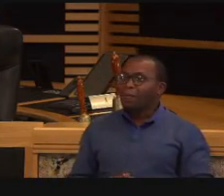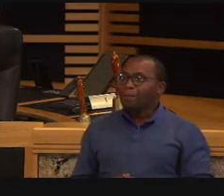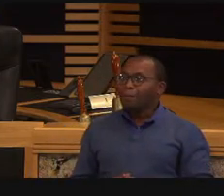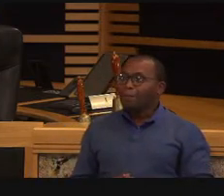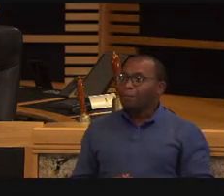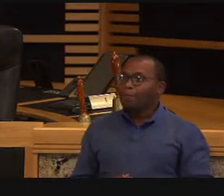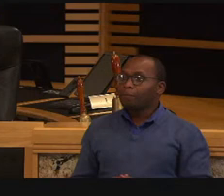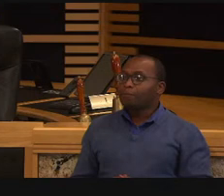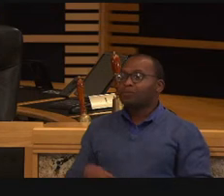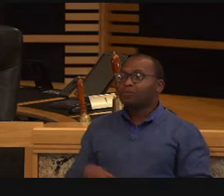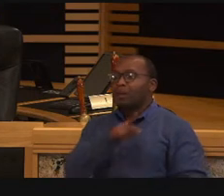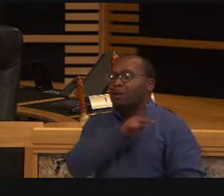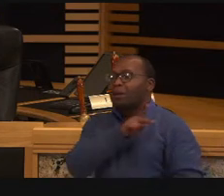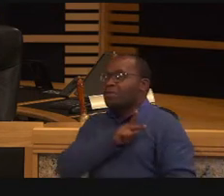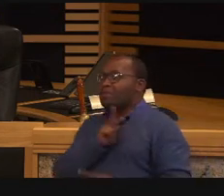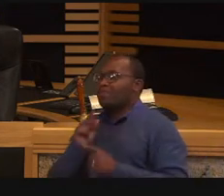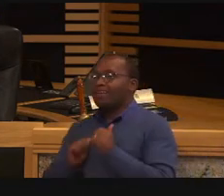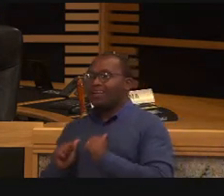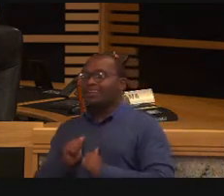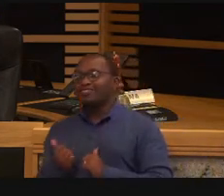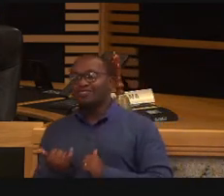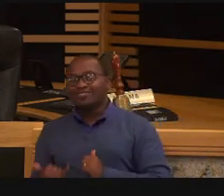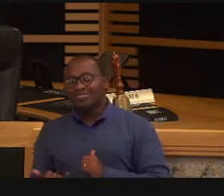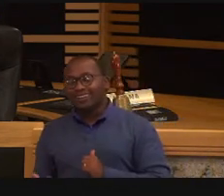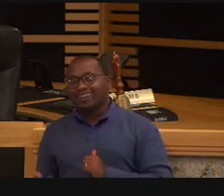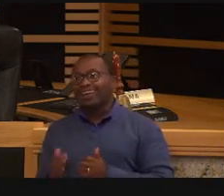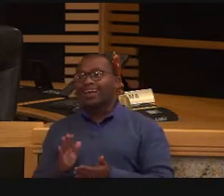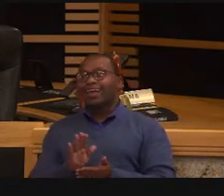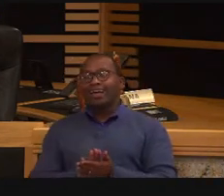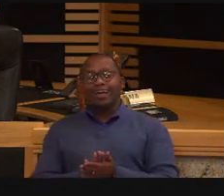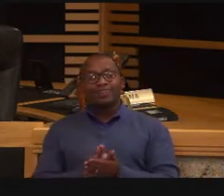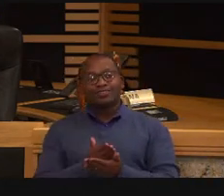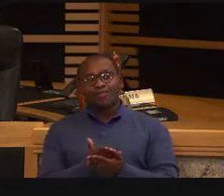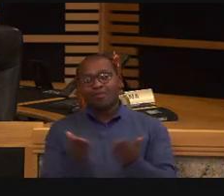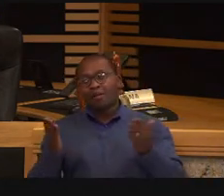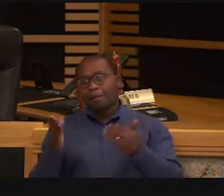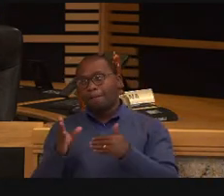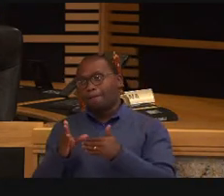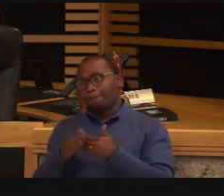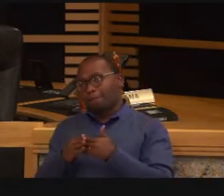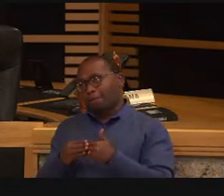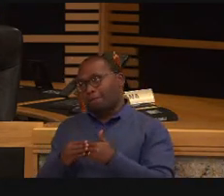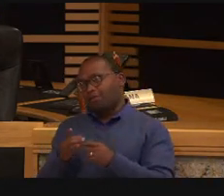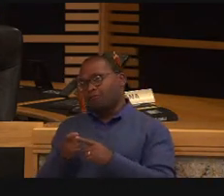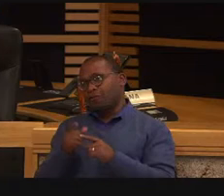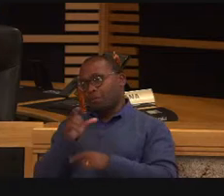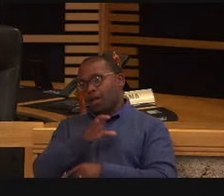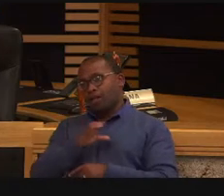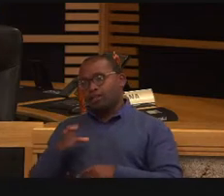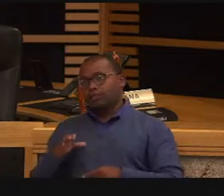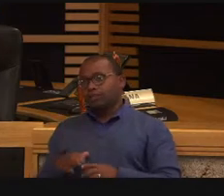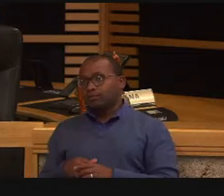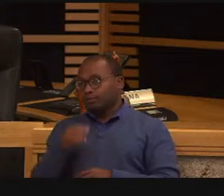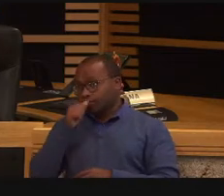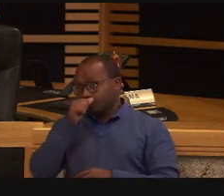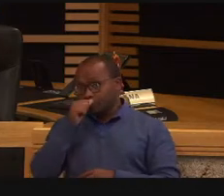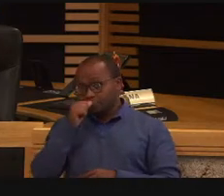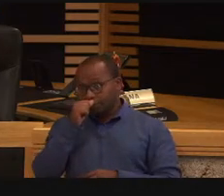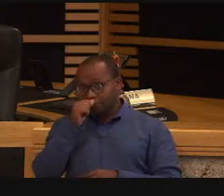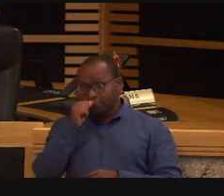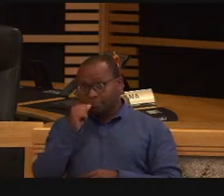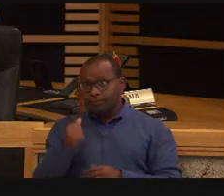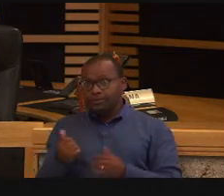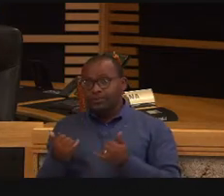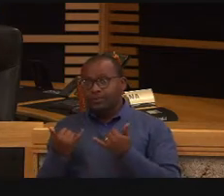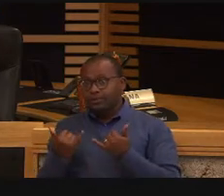Premier today, and other members of the Executive Council. Let me preface our